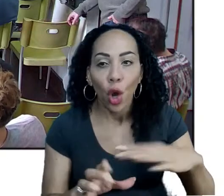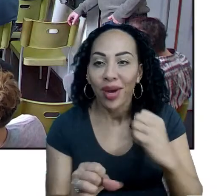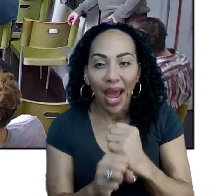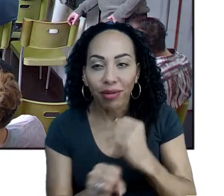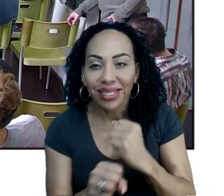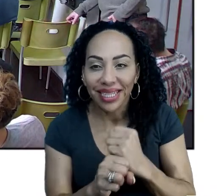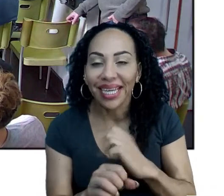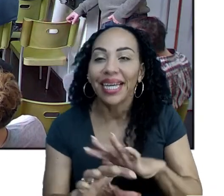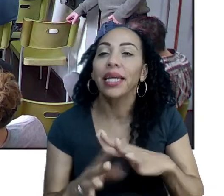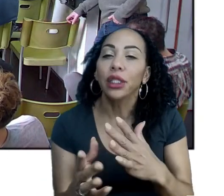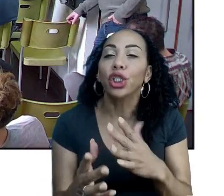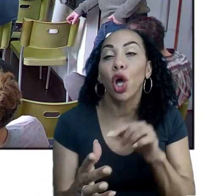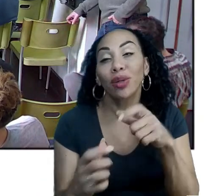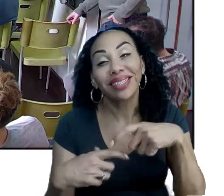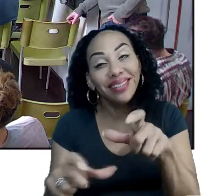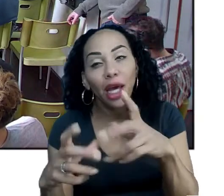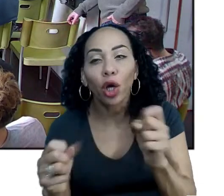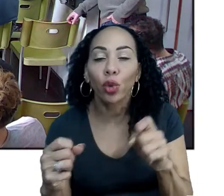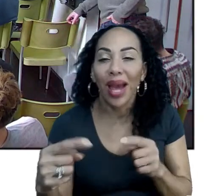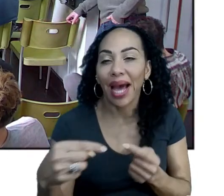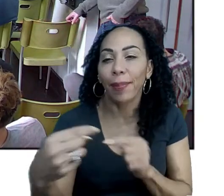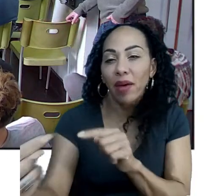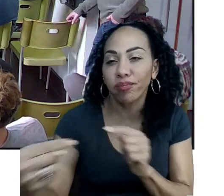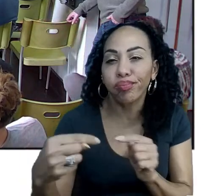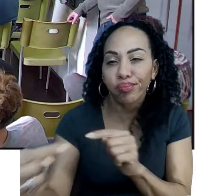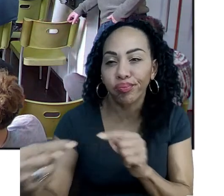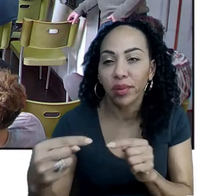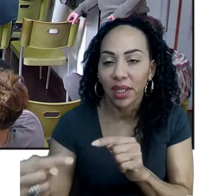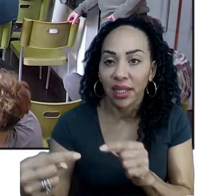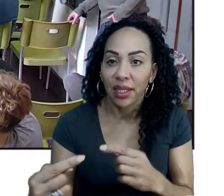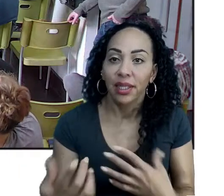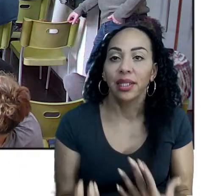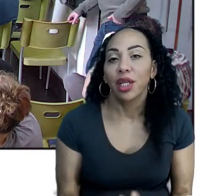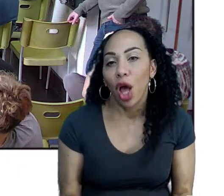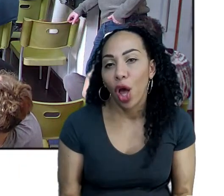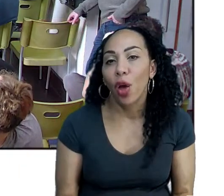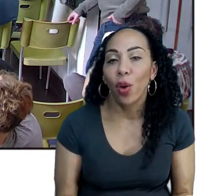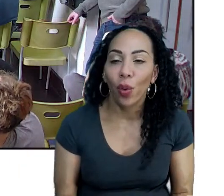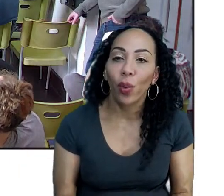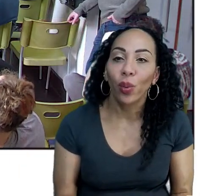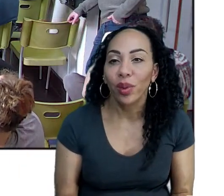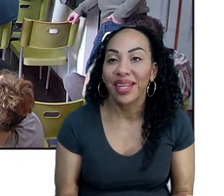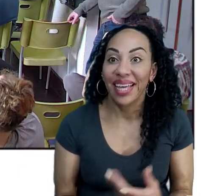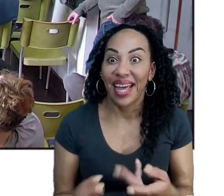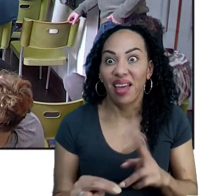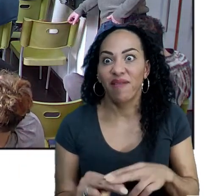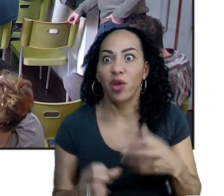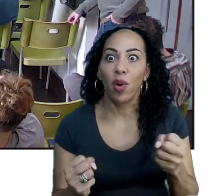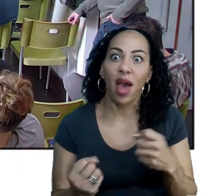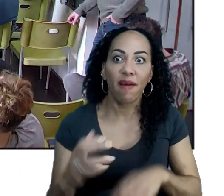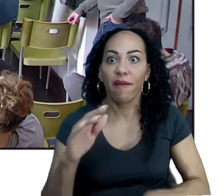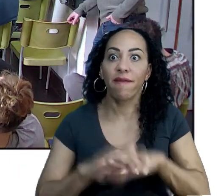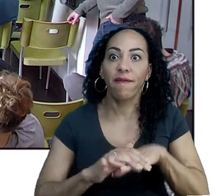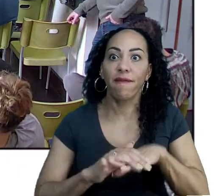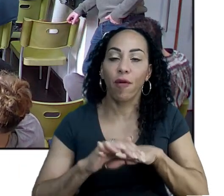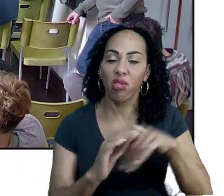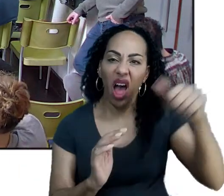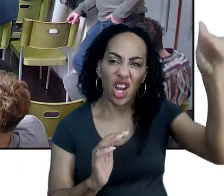into something with an assurance of what you want it to be, because otherwise the co-design process is basically meaningless. So,